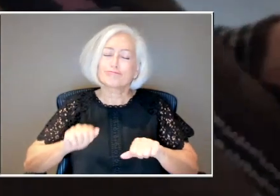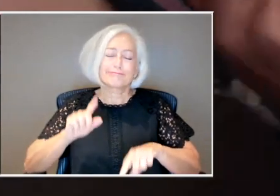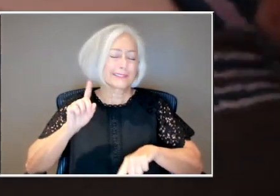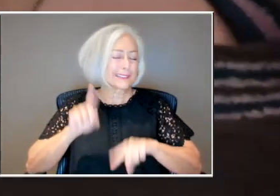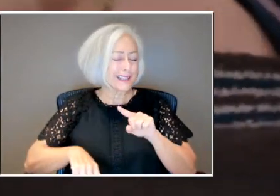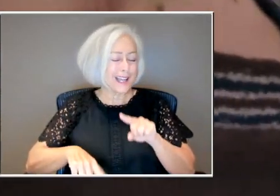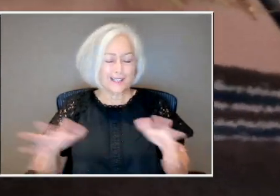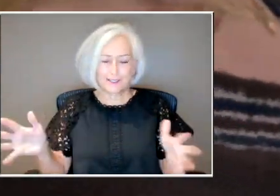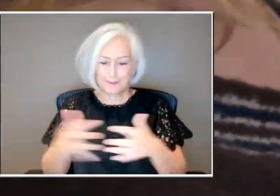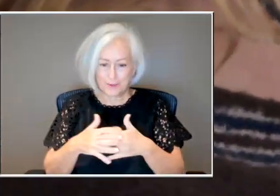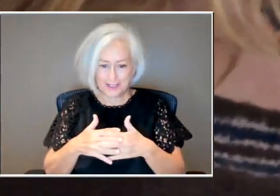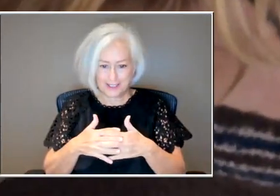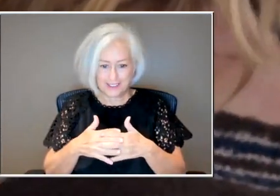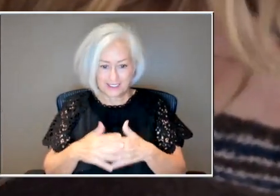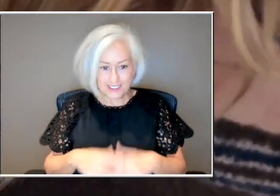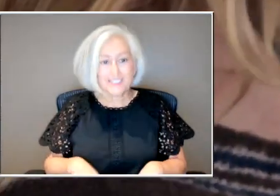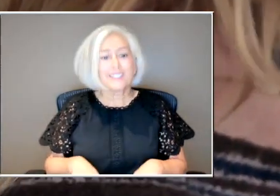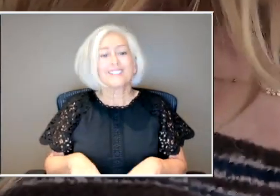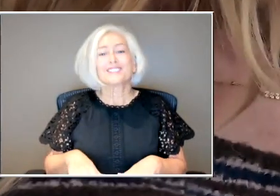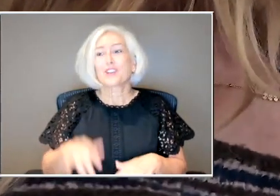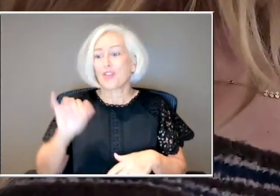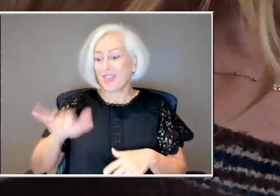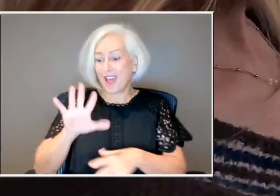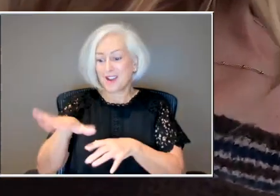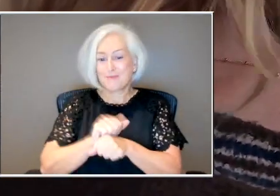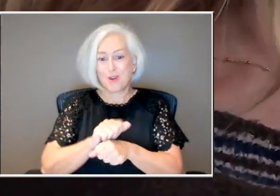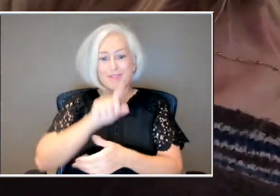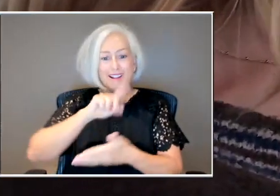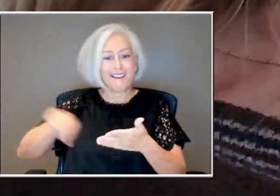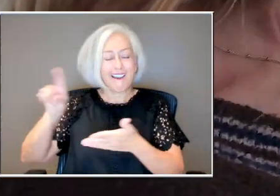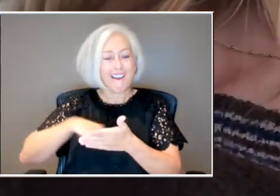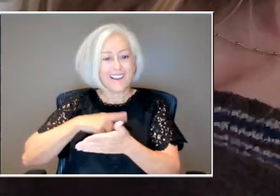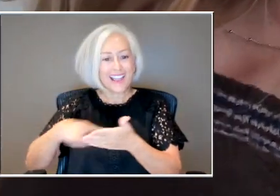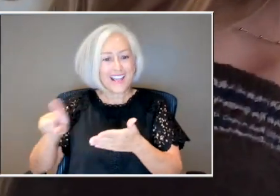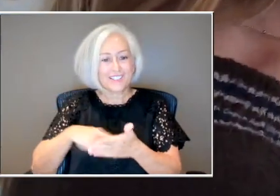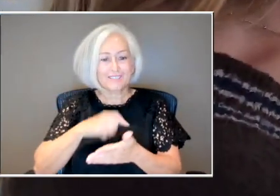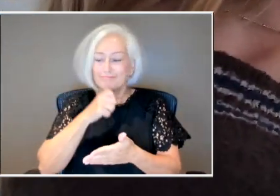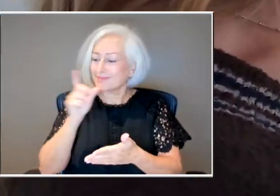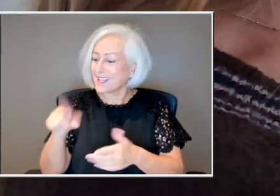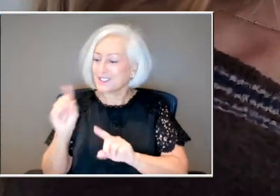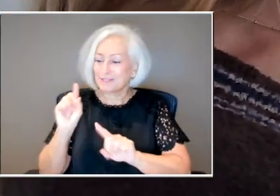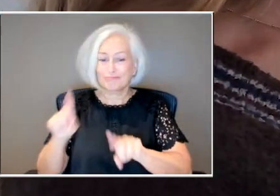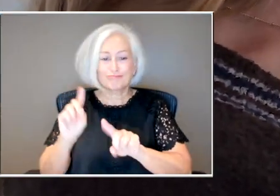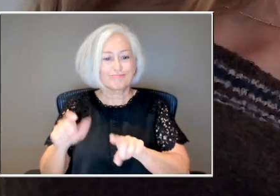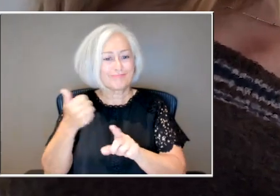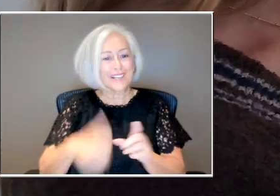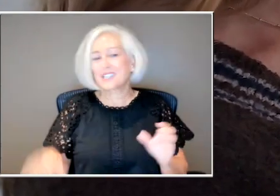and I got to cross that off the list because we did not need to see her anymore.